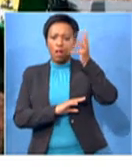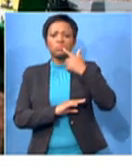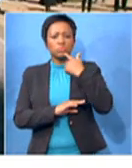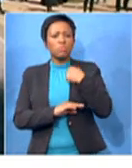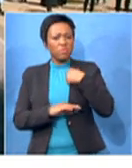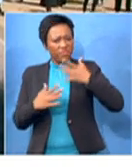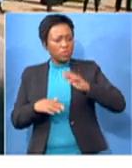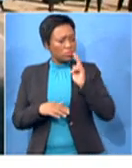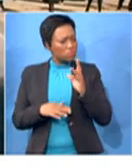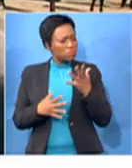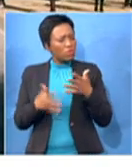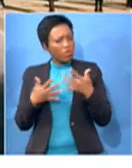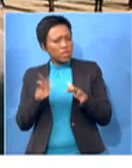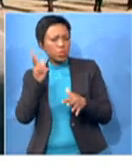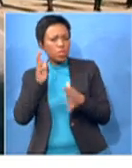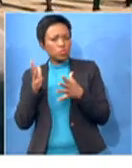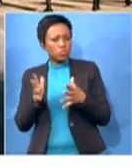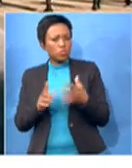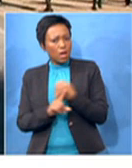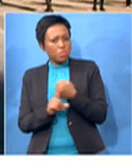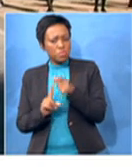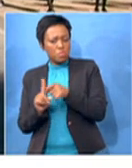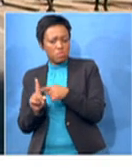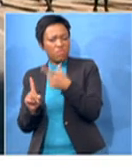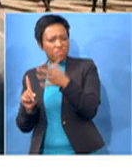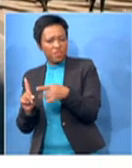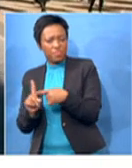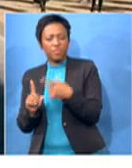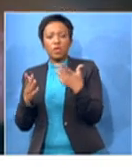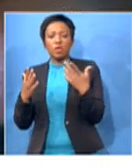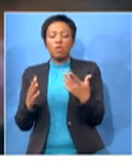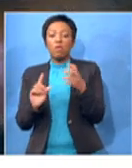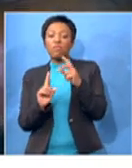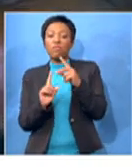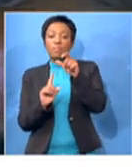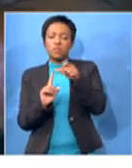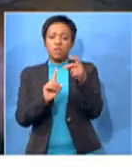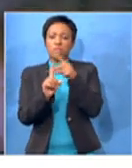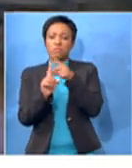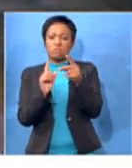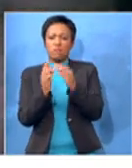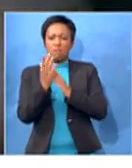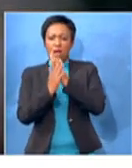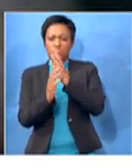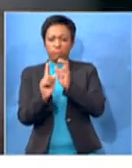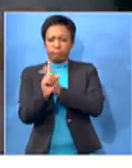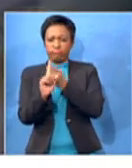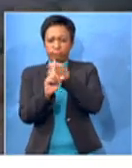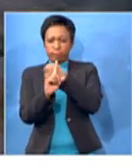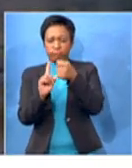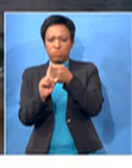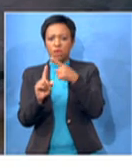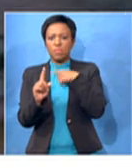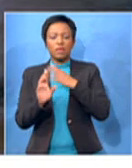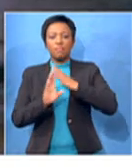matter. Once someone has been violated in the manner that they have been violated, it stops being a private